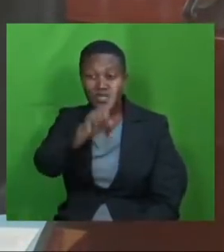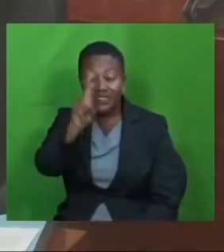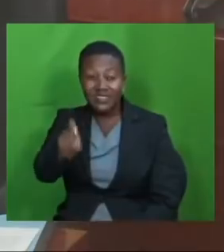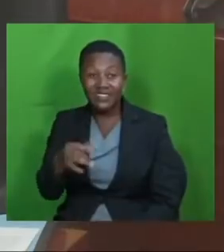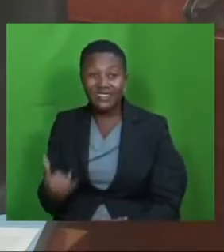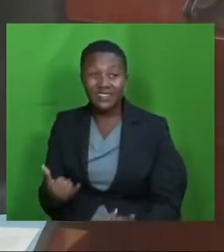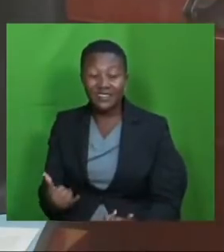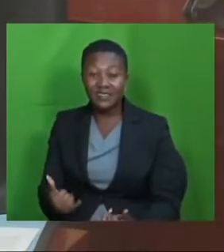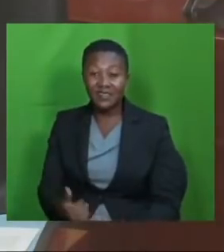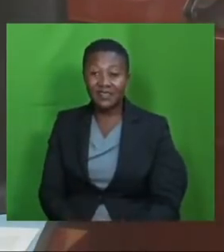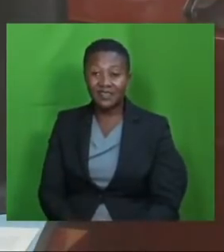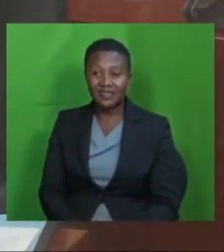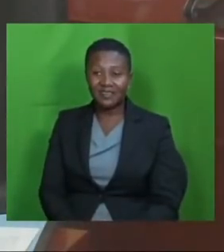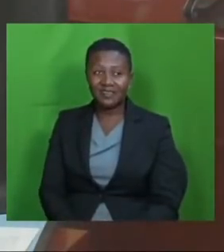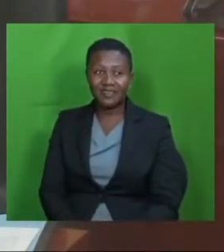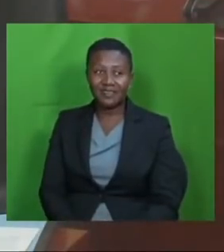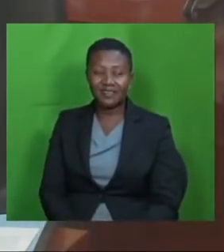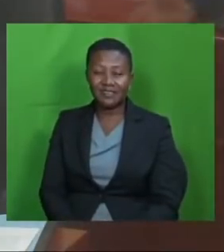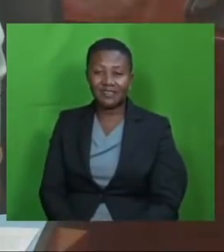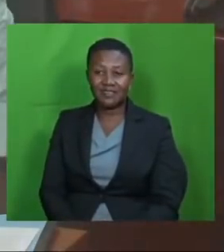question now. They are in the chamber.